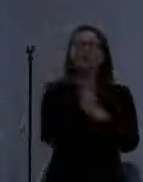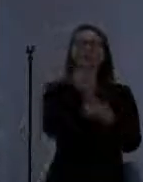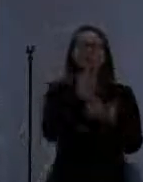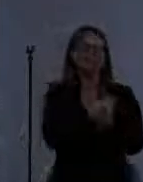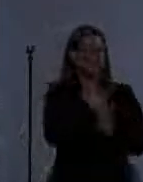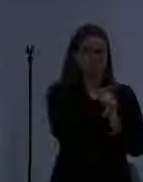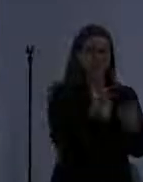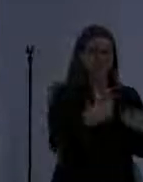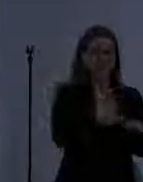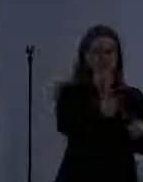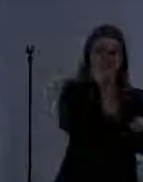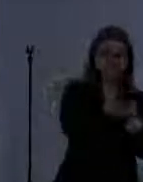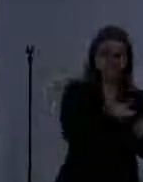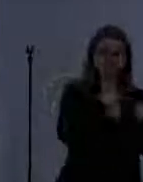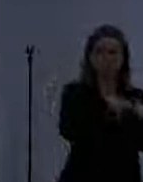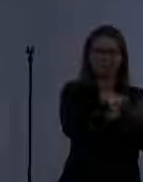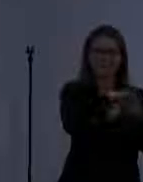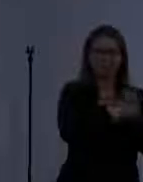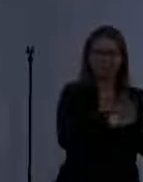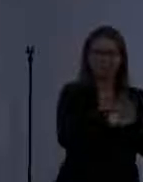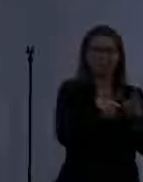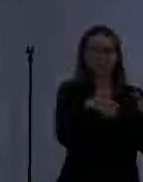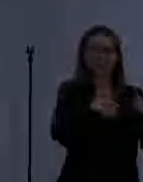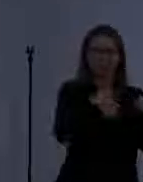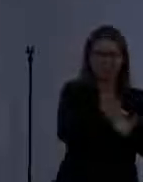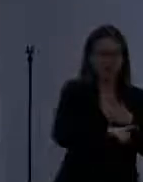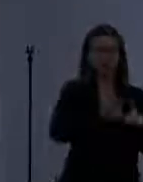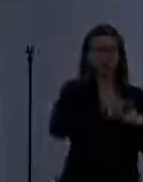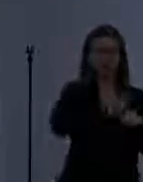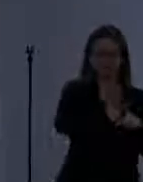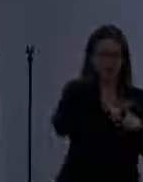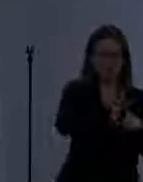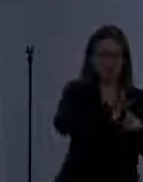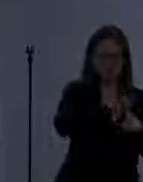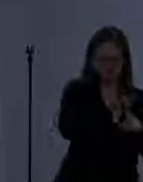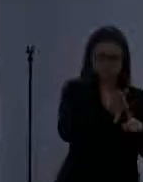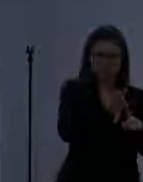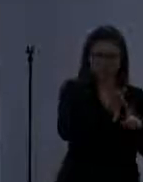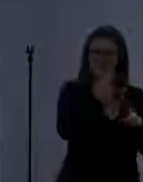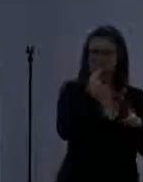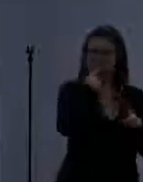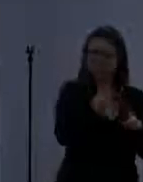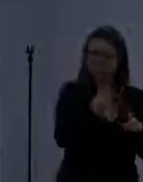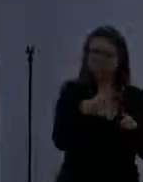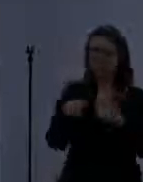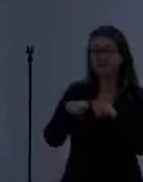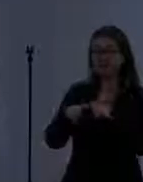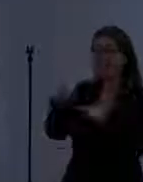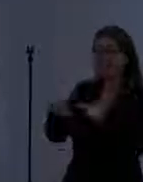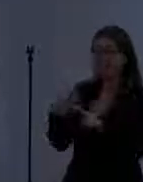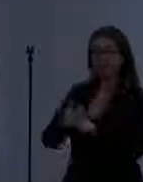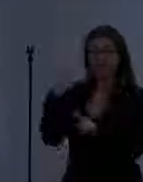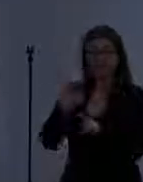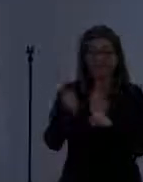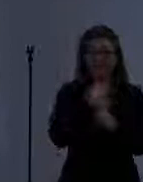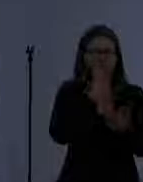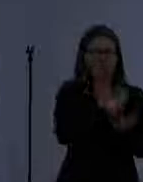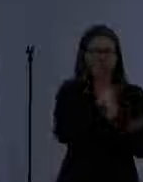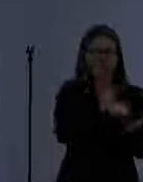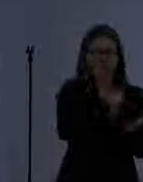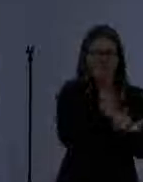that the provider follows through and does the right thing by the person that made the complaint. But it would have